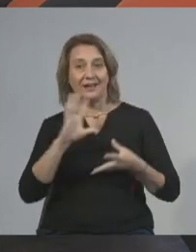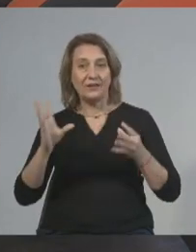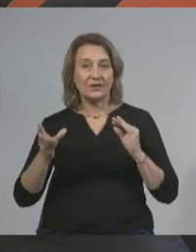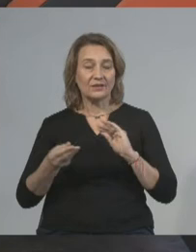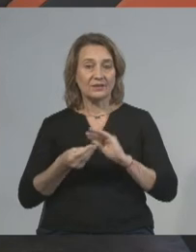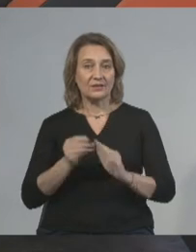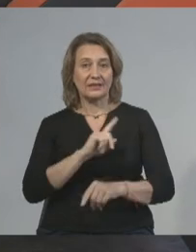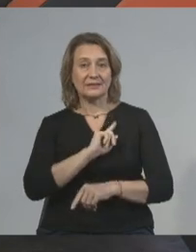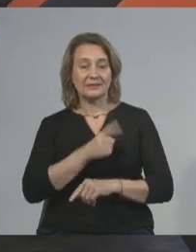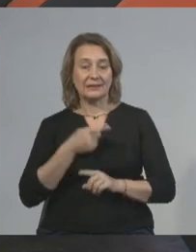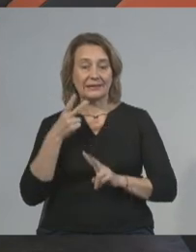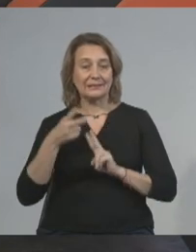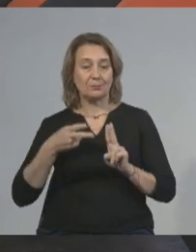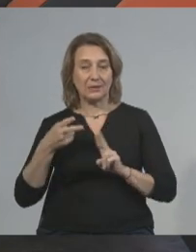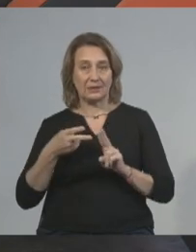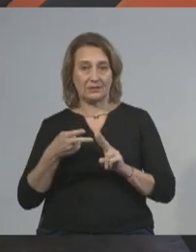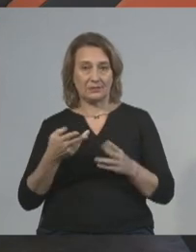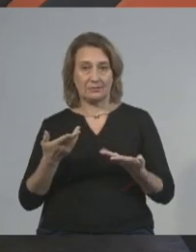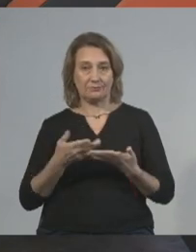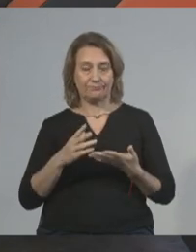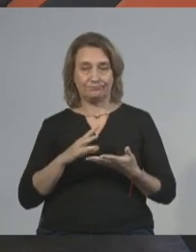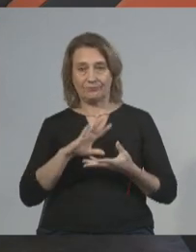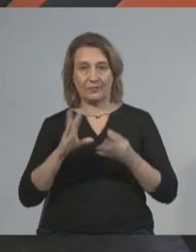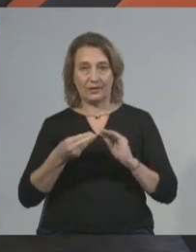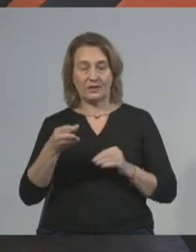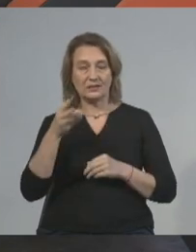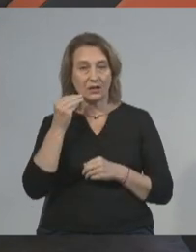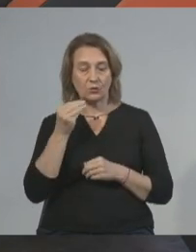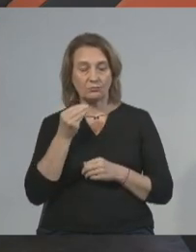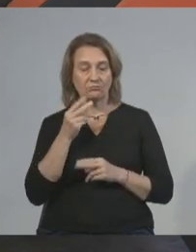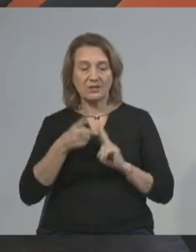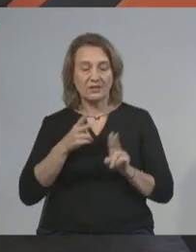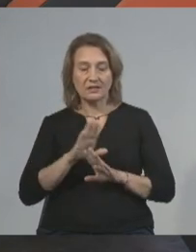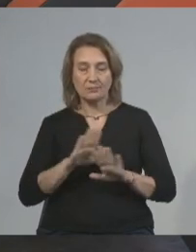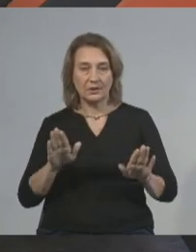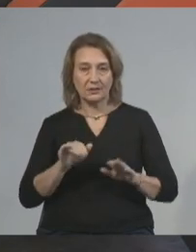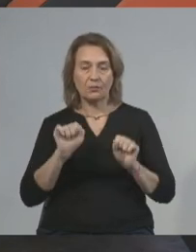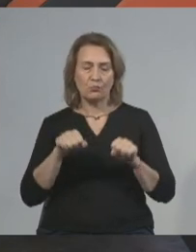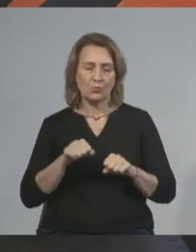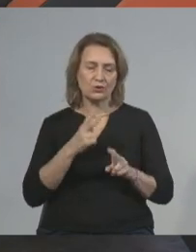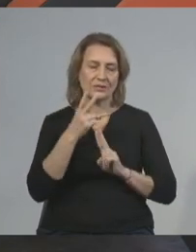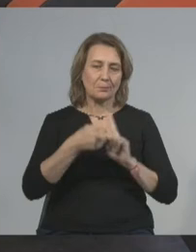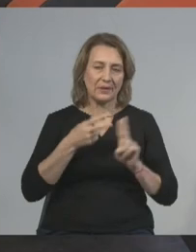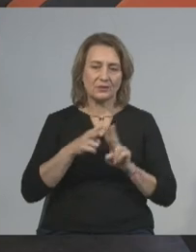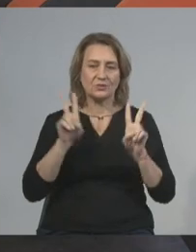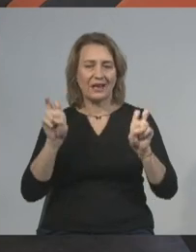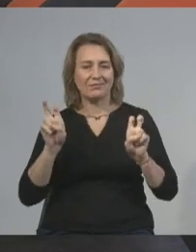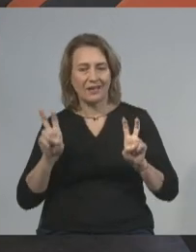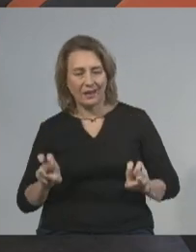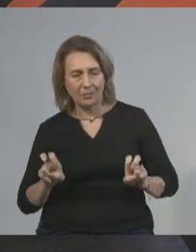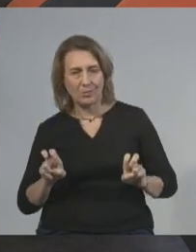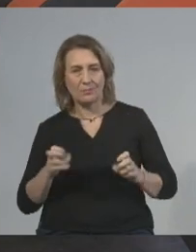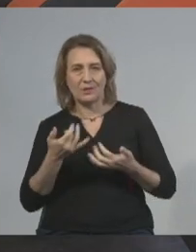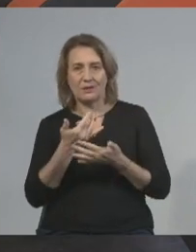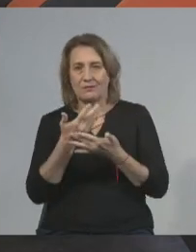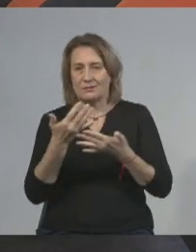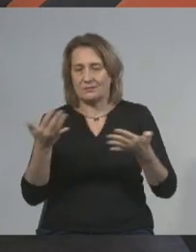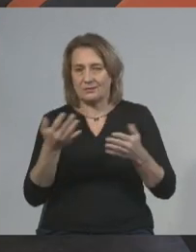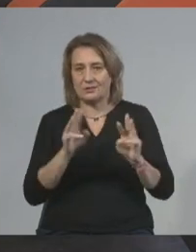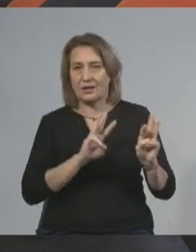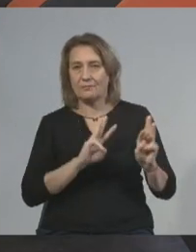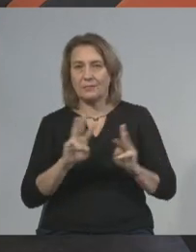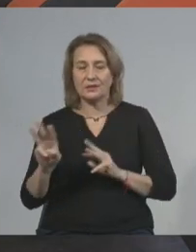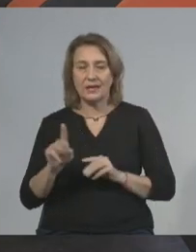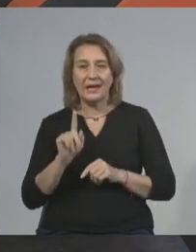narratives of the power of narratives is that they are resilient they rarely change some topics might change some